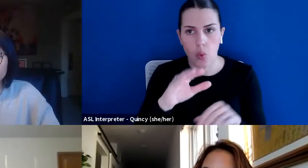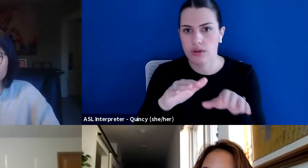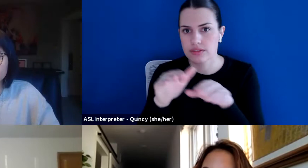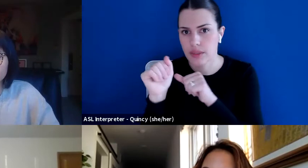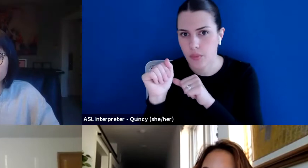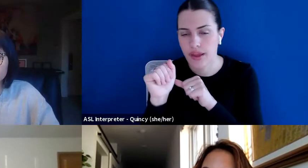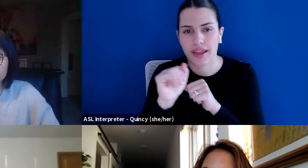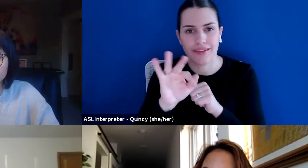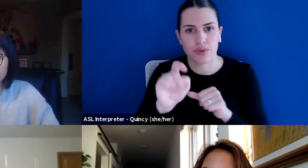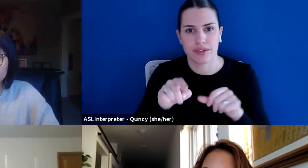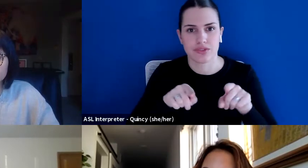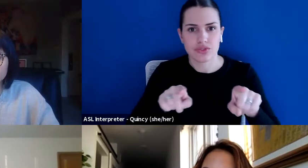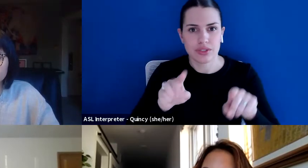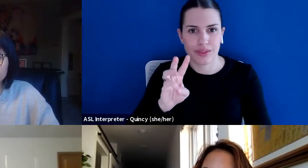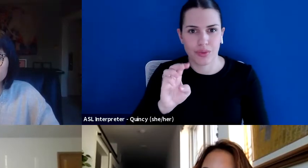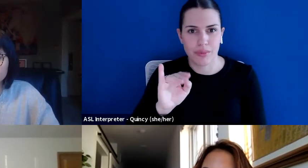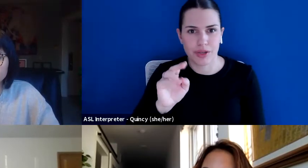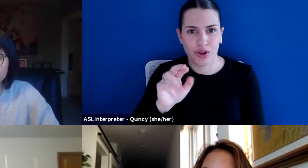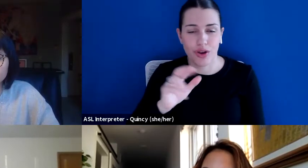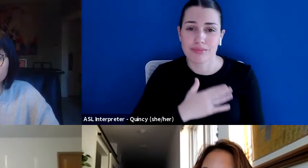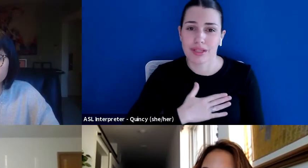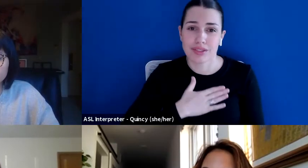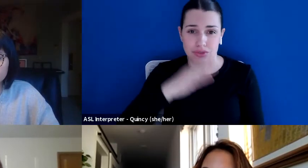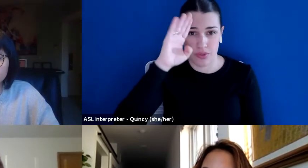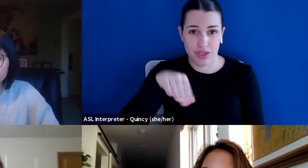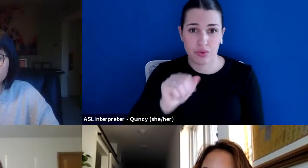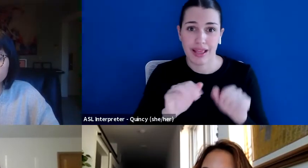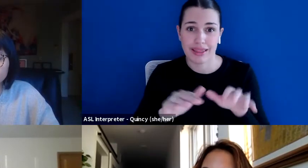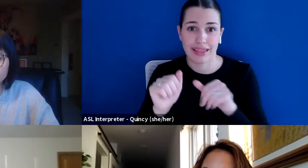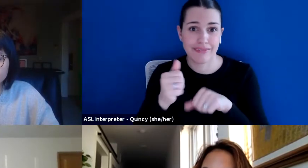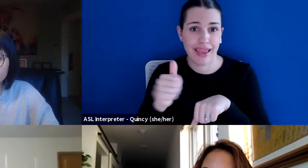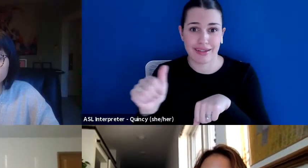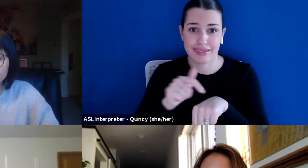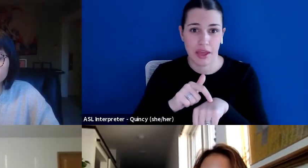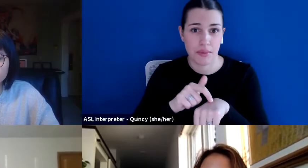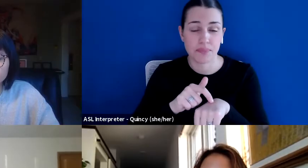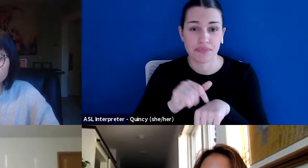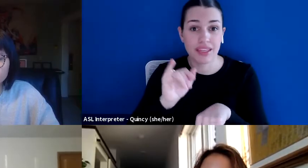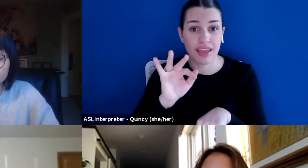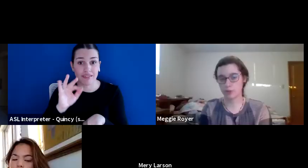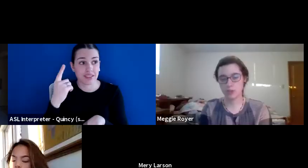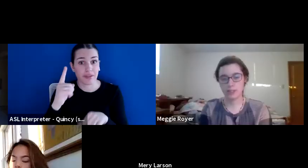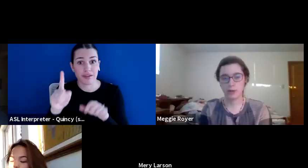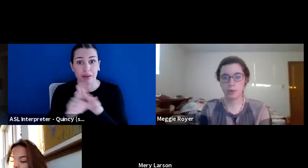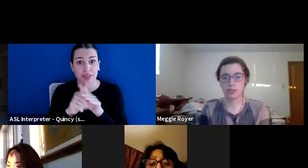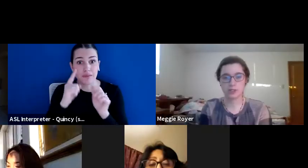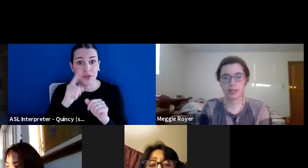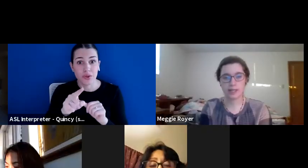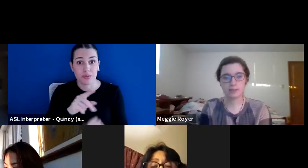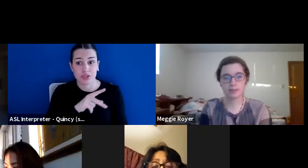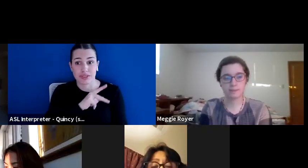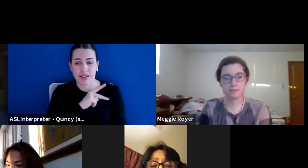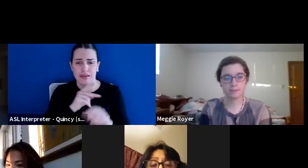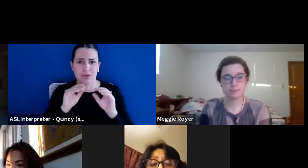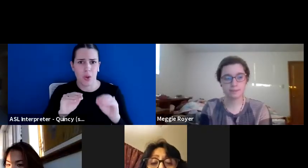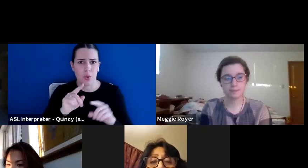webinar. And please know that you can always exit the webinar at any time if something comes up for you personally, no questions